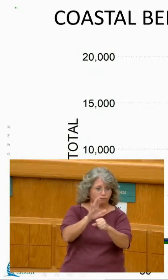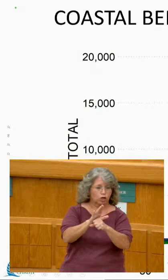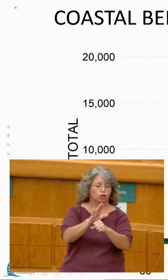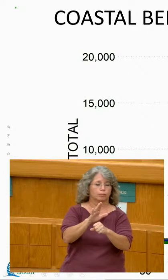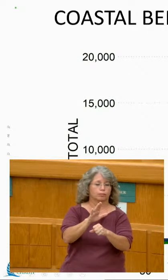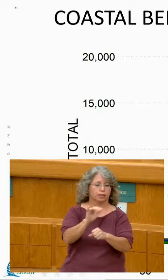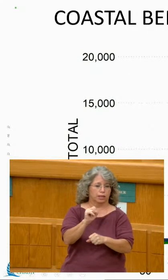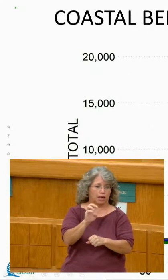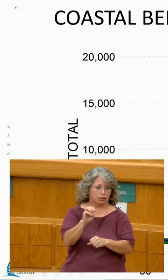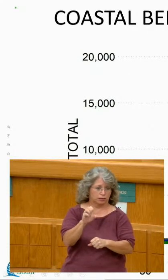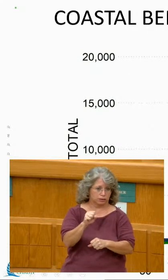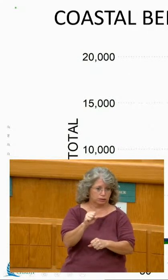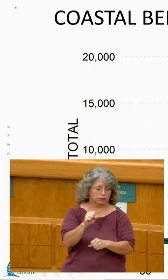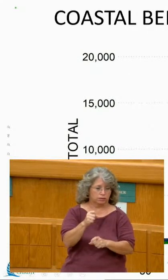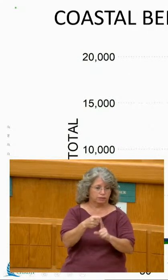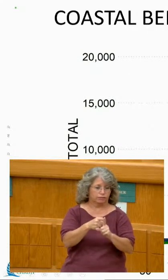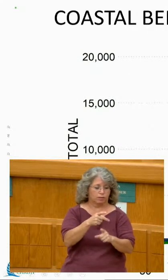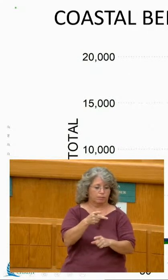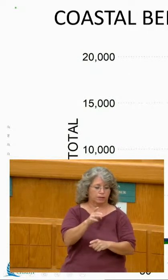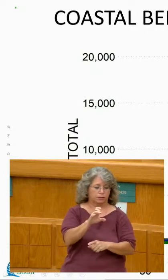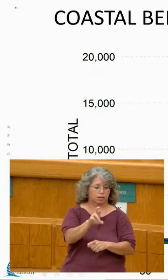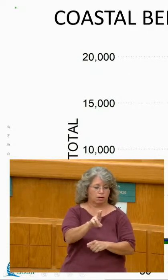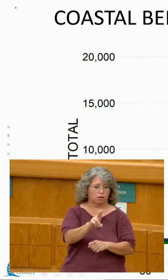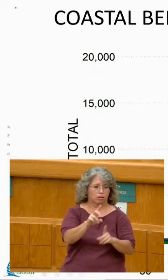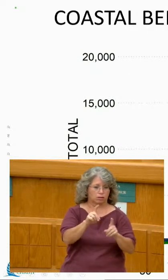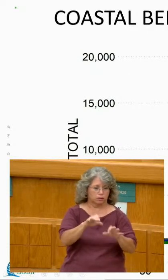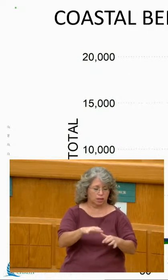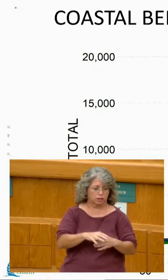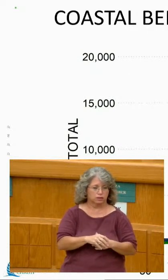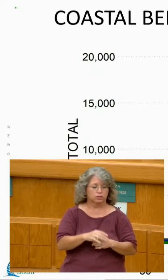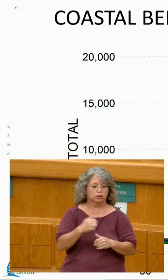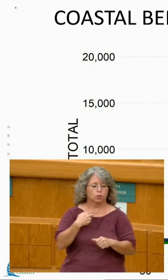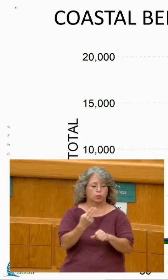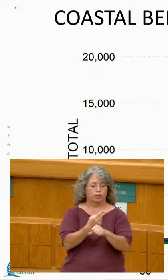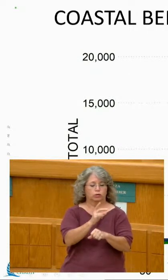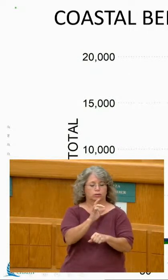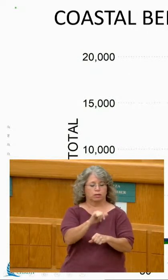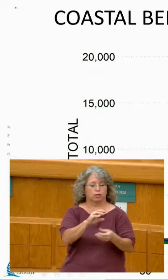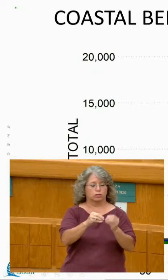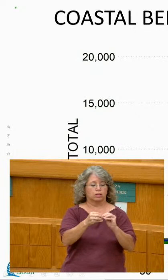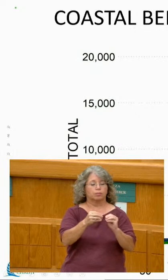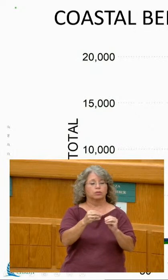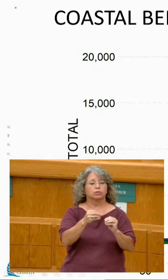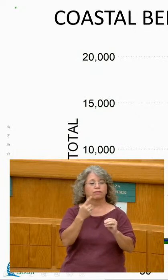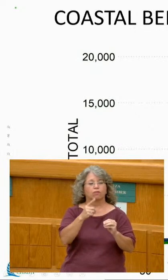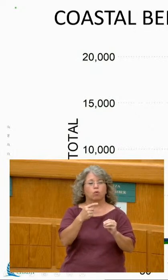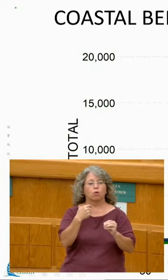databases, and so we use these numbers to compare to the rest of the state. And so there have been